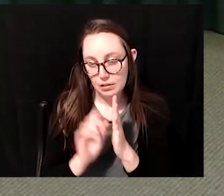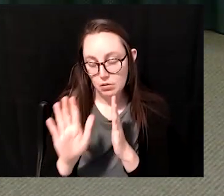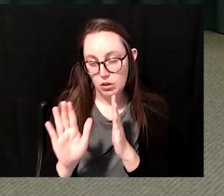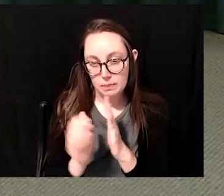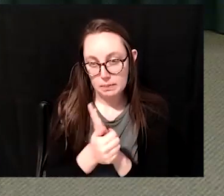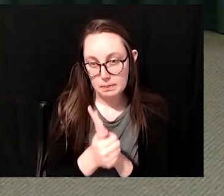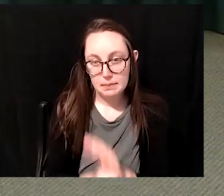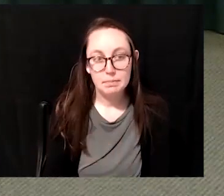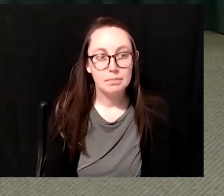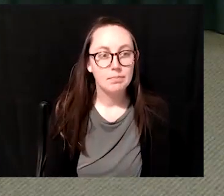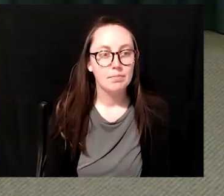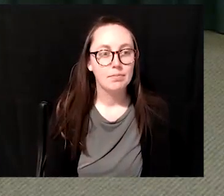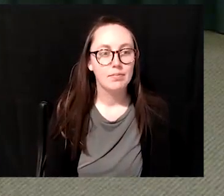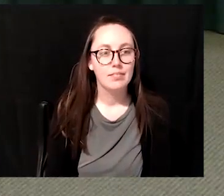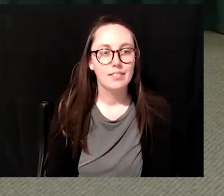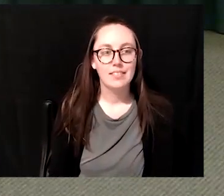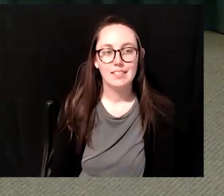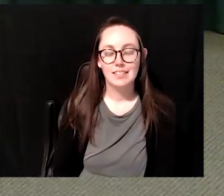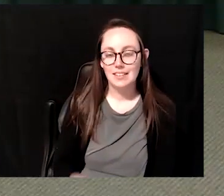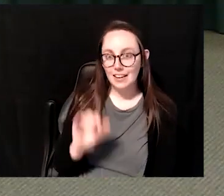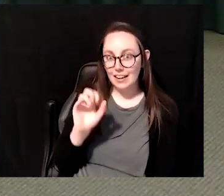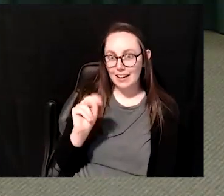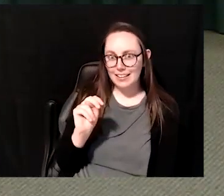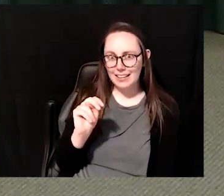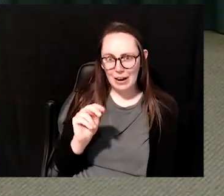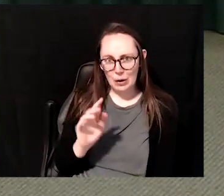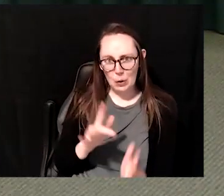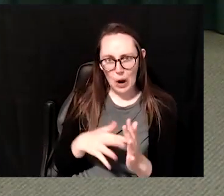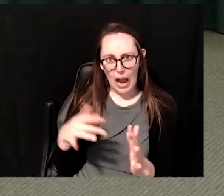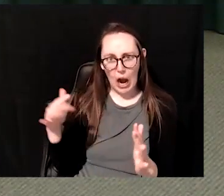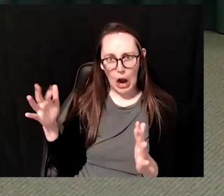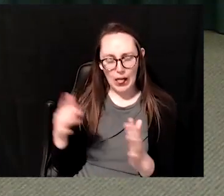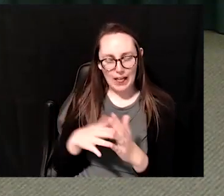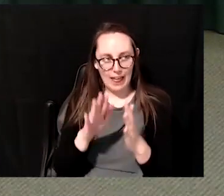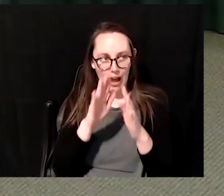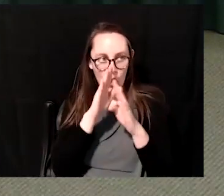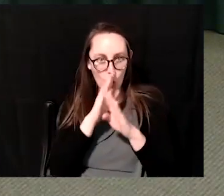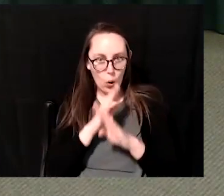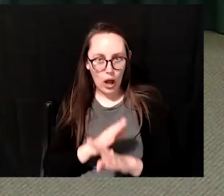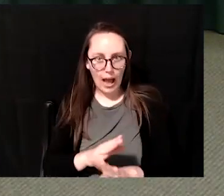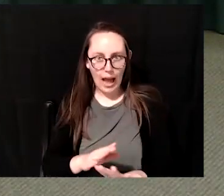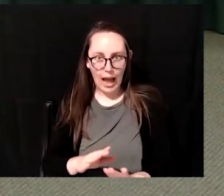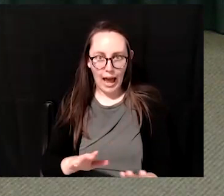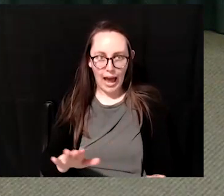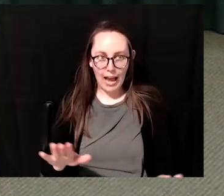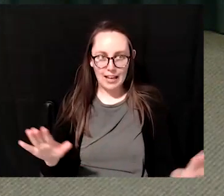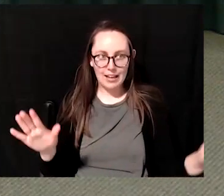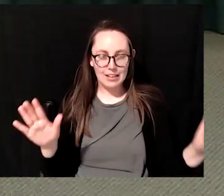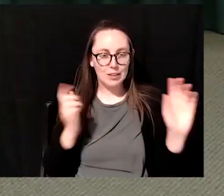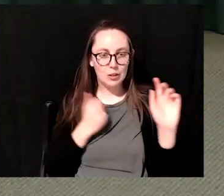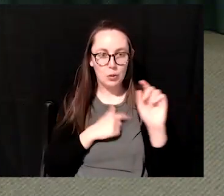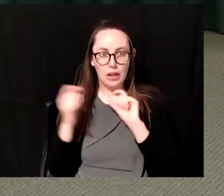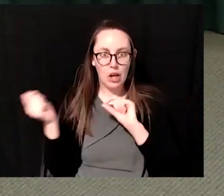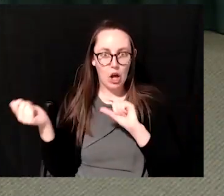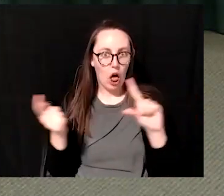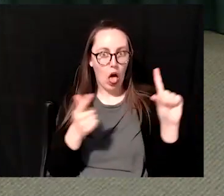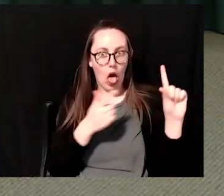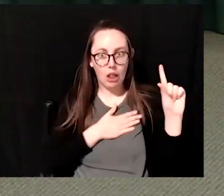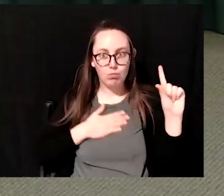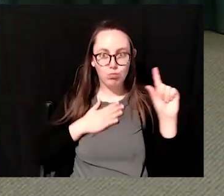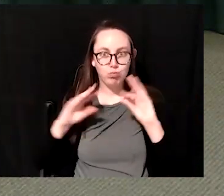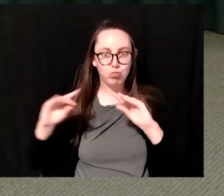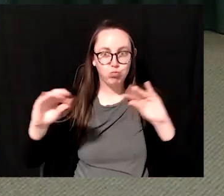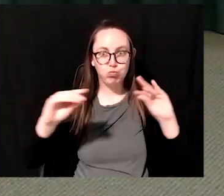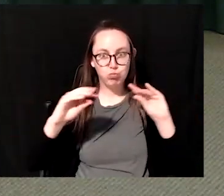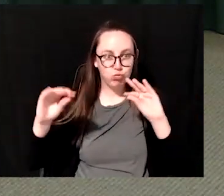we rarely have dead air on the slack board meeting because we all like talking so much we don't have